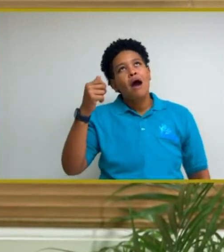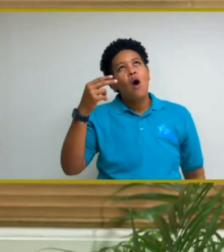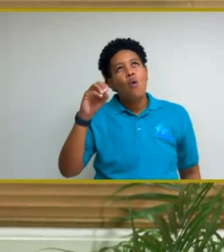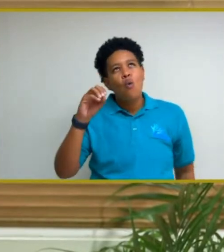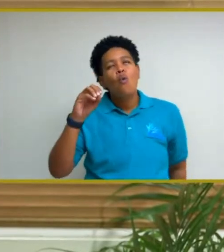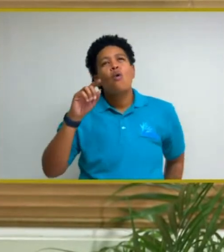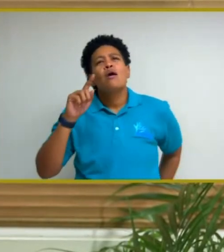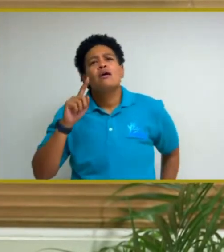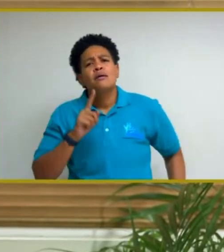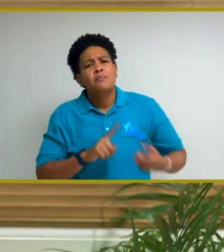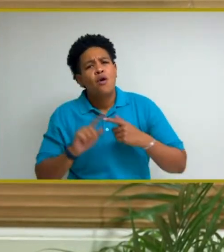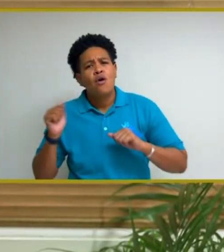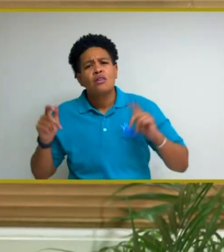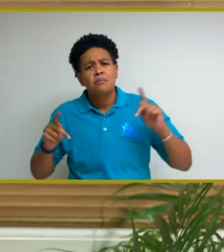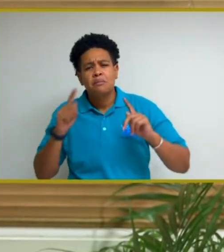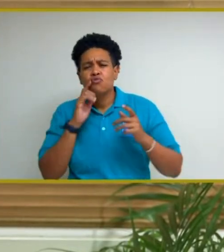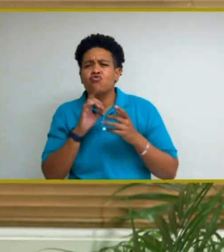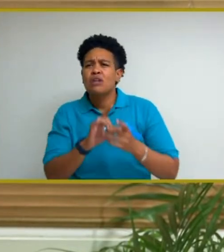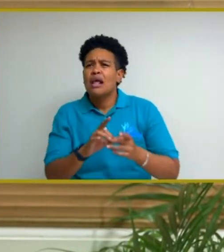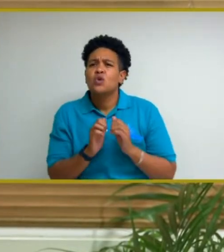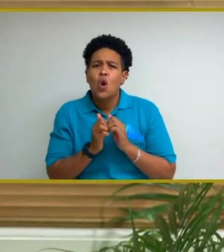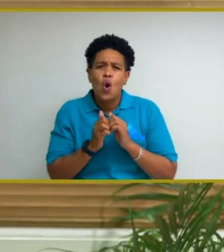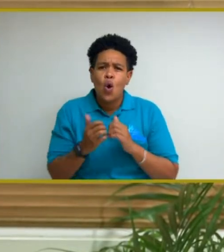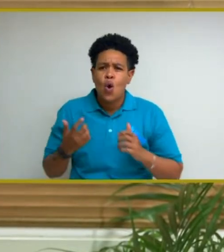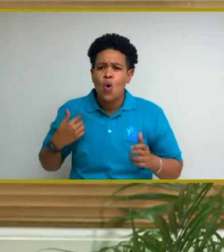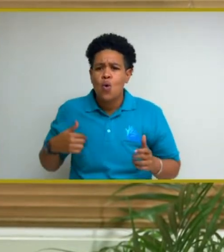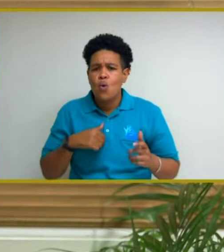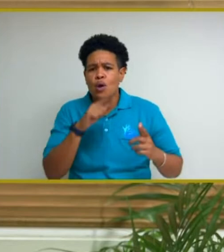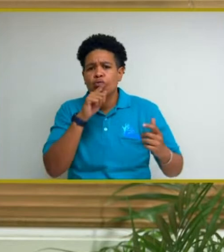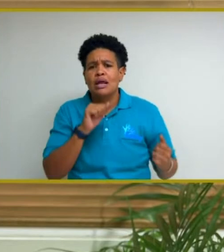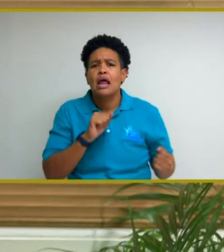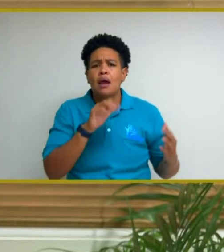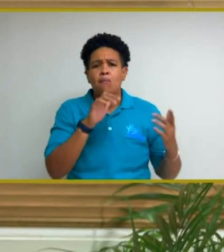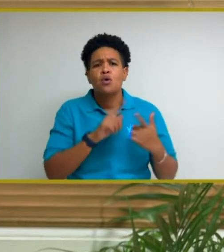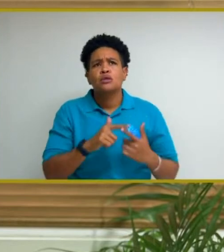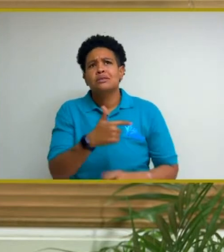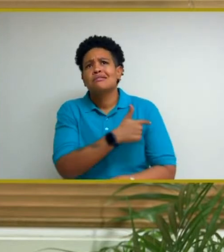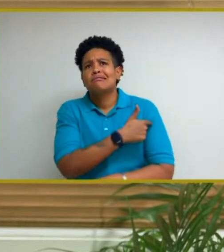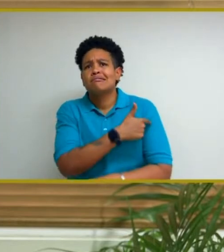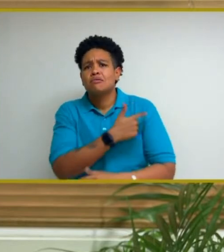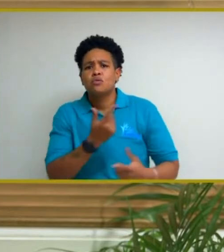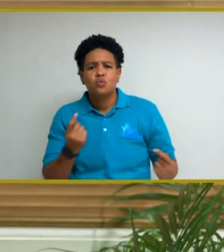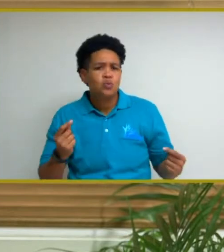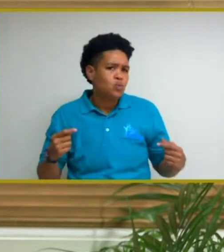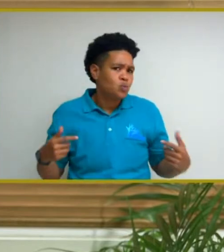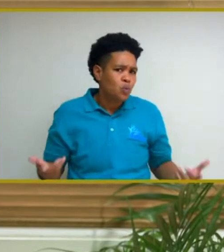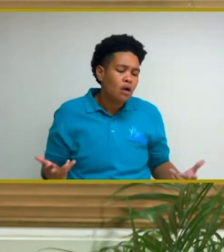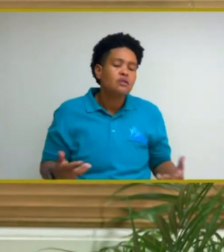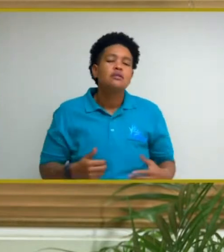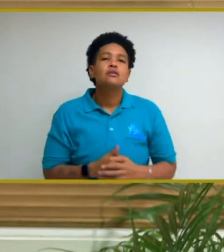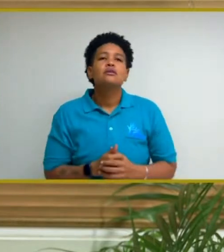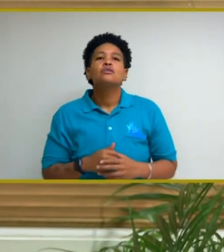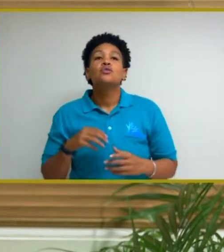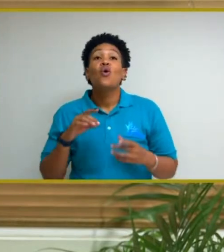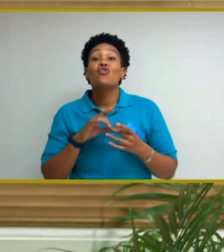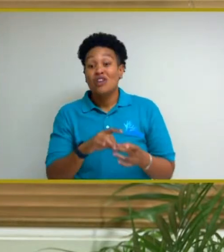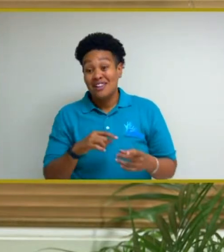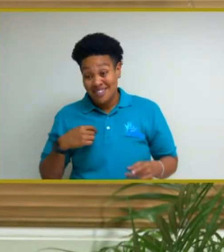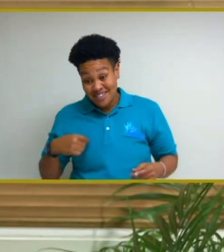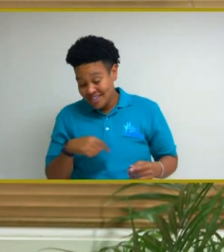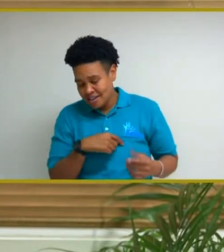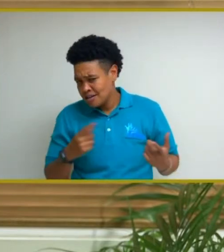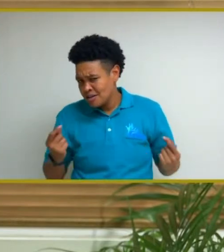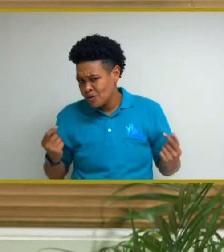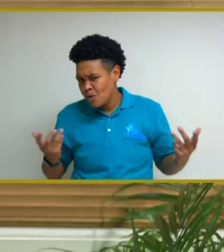others, as it relates to how we approach our immunization program. So in our case,